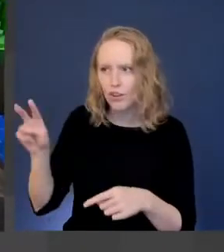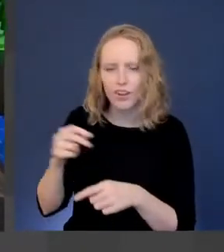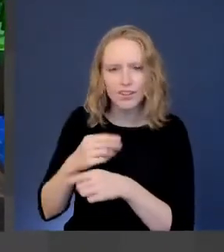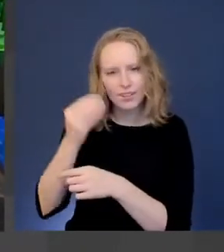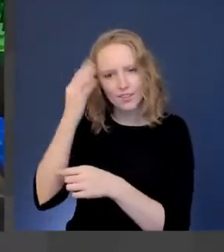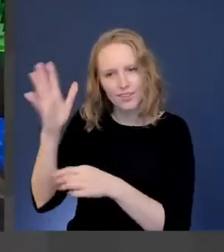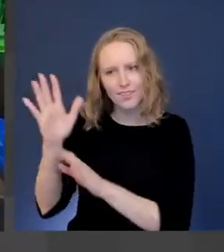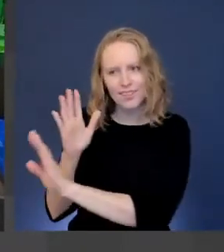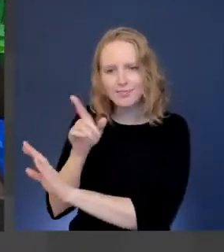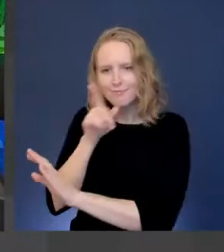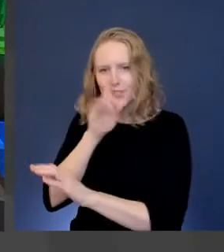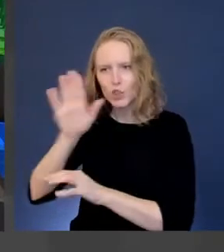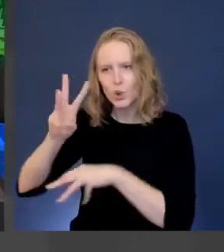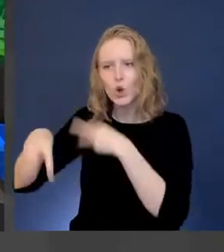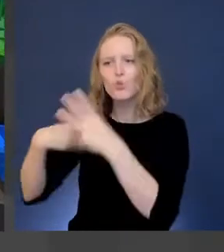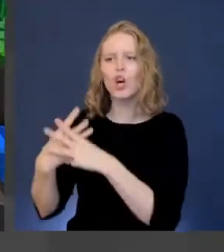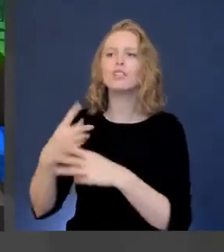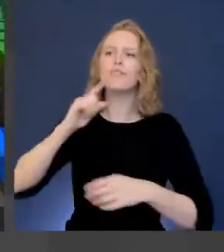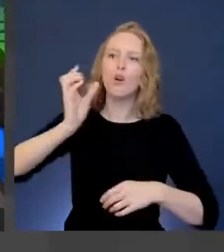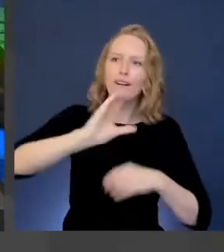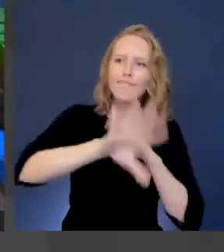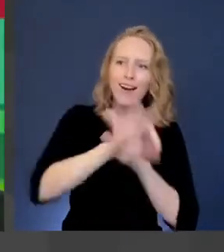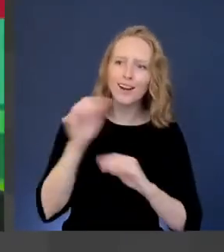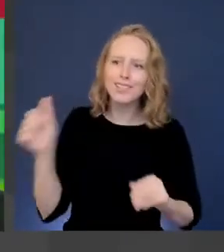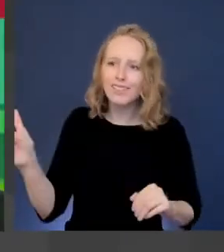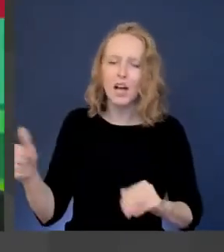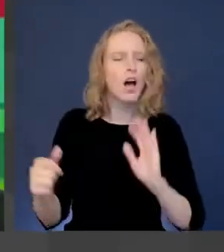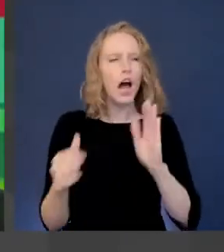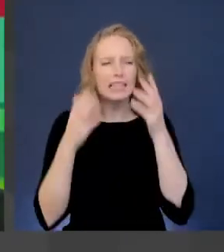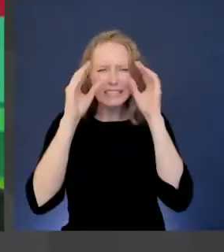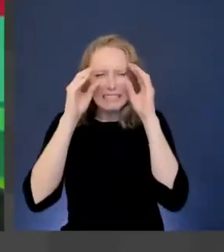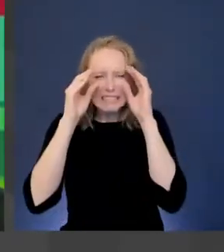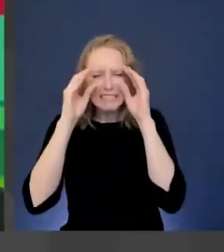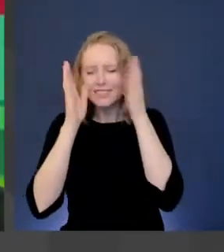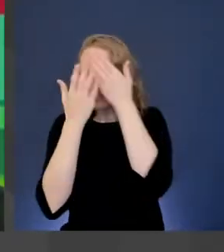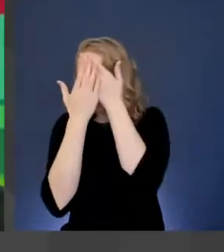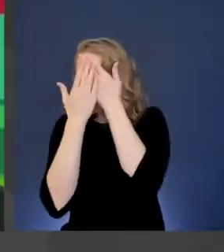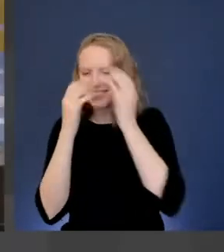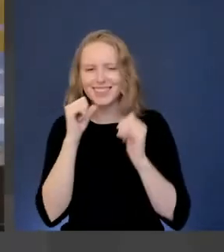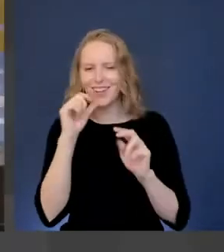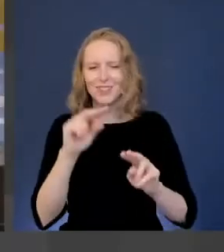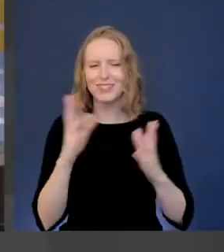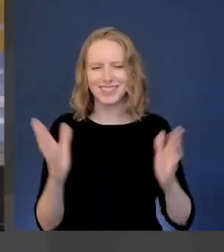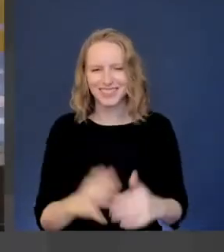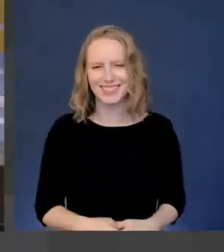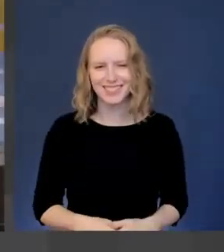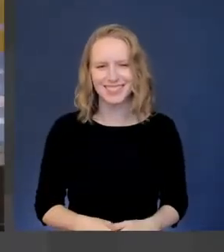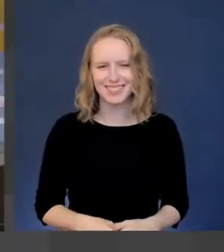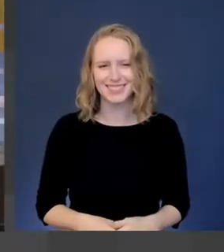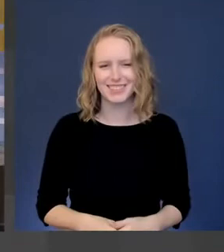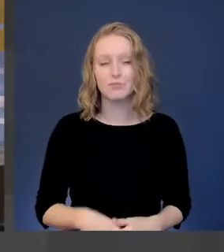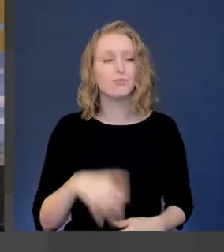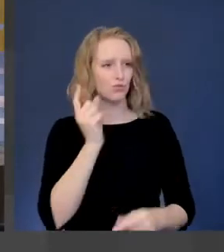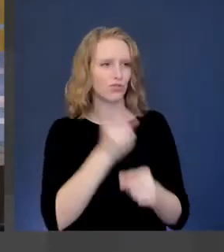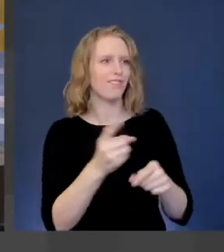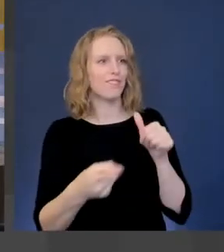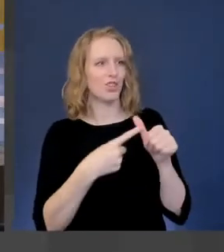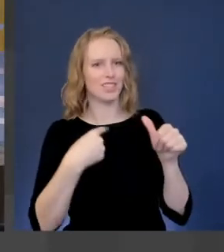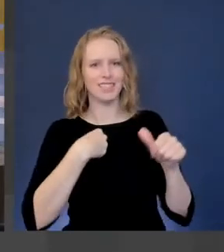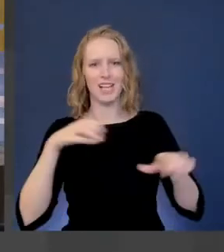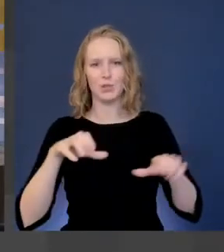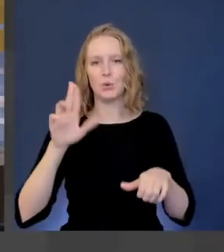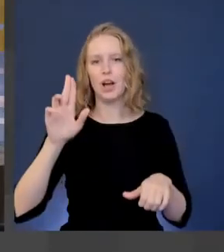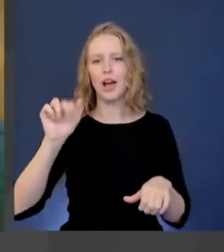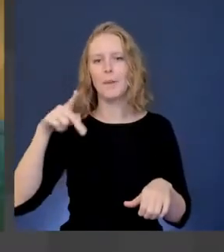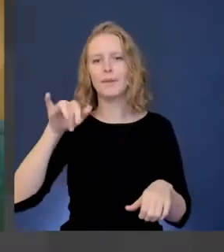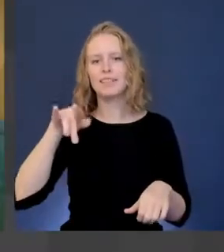there under your world. So many cool things. I was squinting, okay? Okay, good. That's the first thing I'm gonna do when I update is just digging